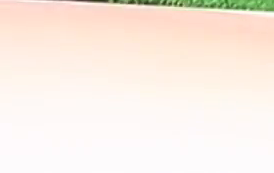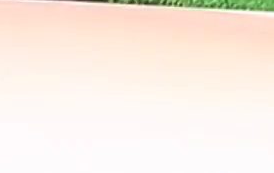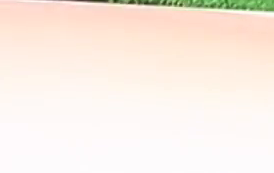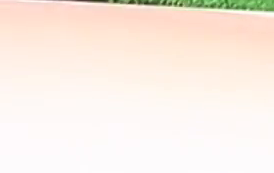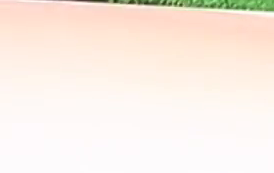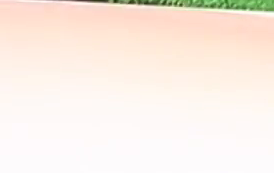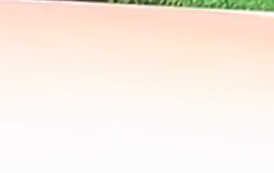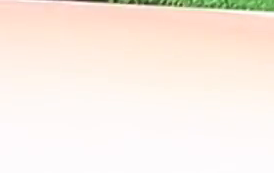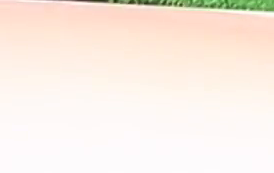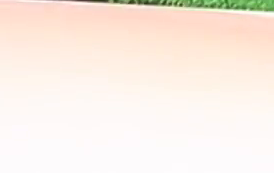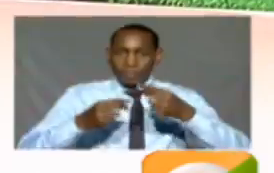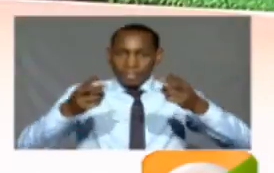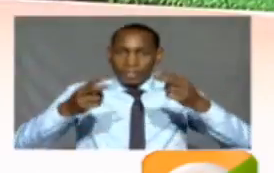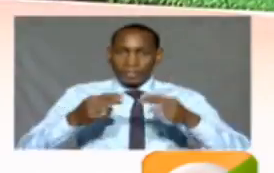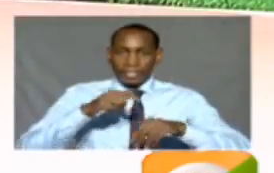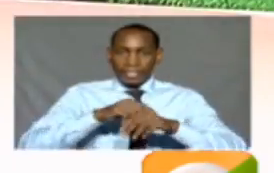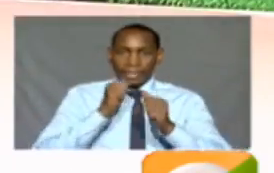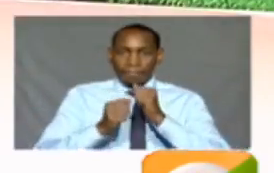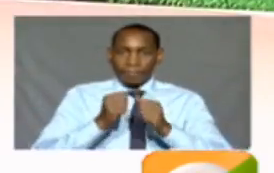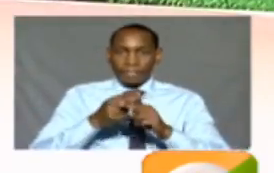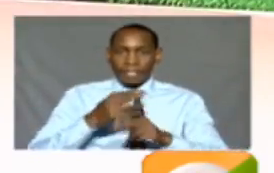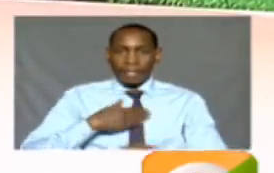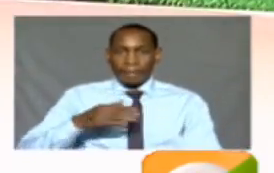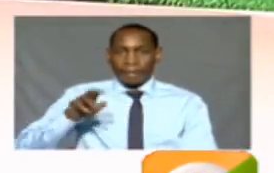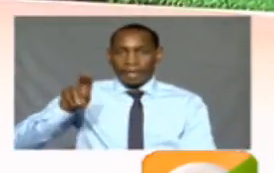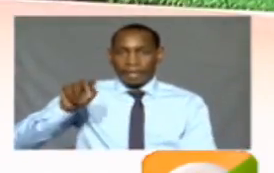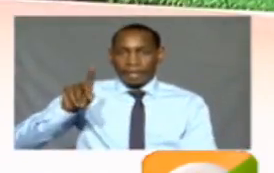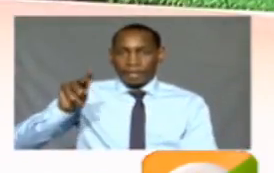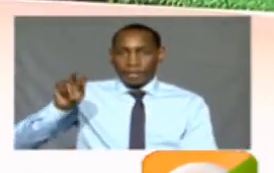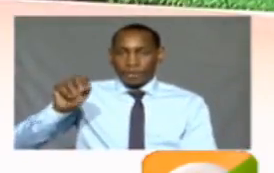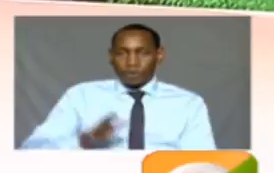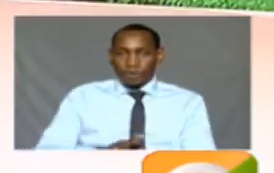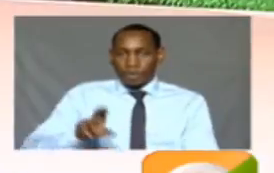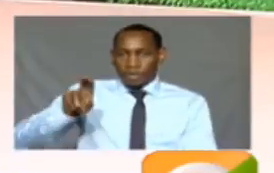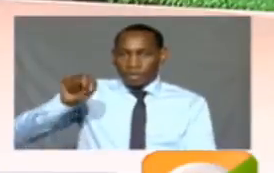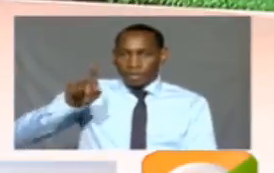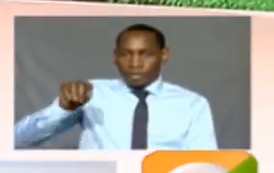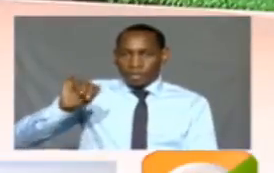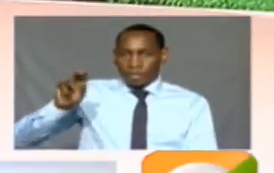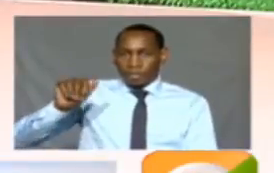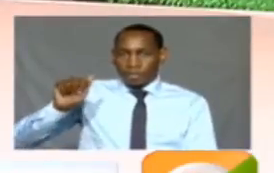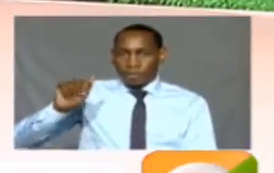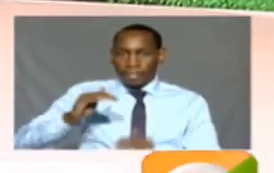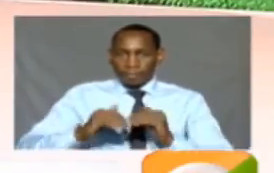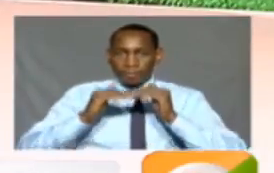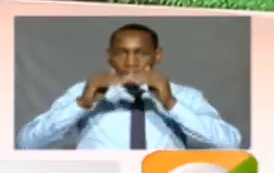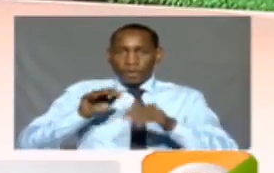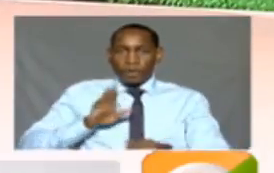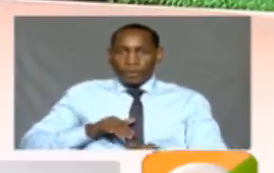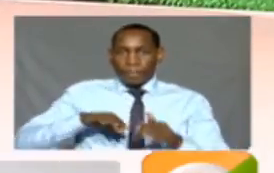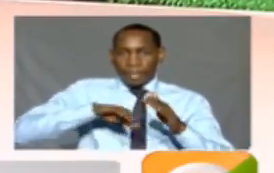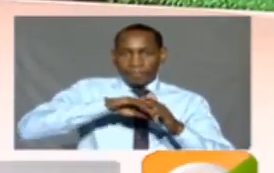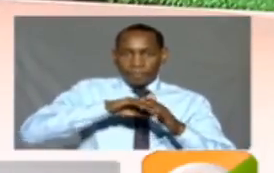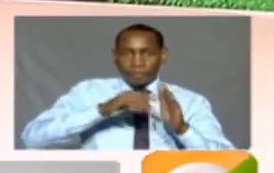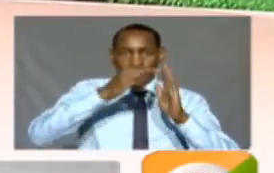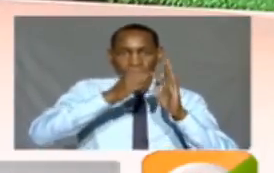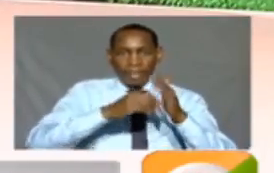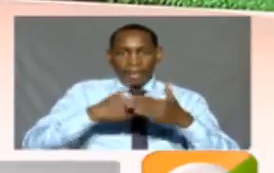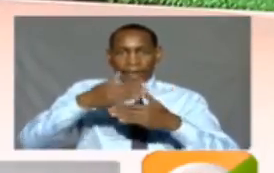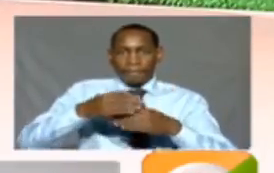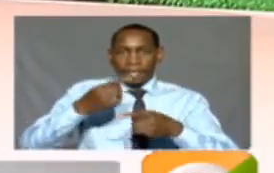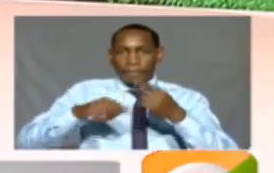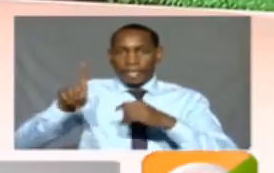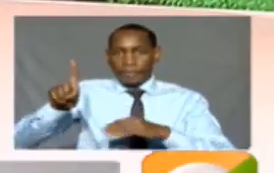Glad you're still with us. It's time for Sunday Live Sports. I'm Bernard Ndong. Nzoia Falcons surged the top of the Kenya Women's Premier League standings after a narrow